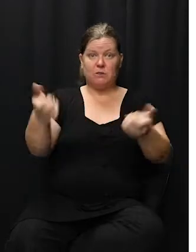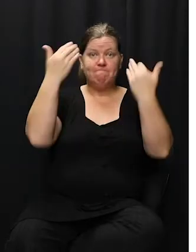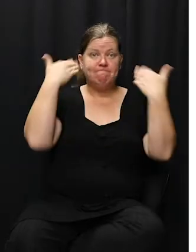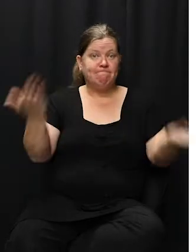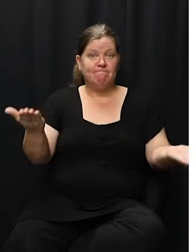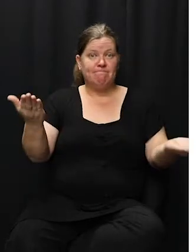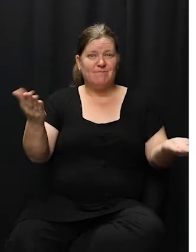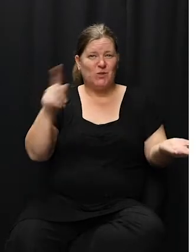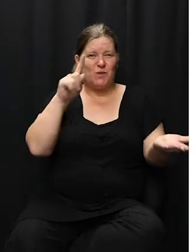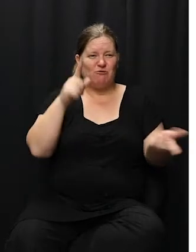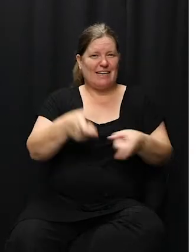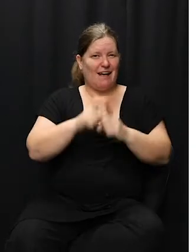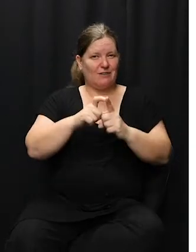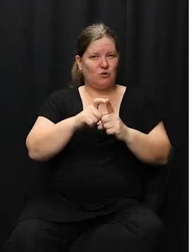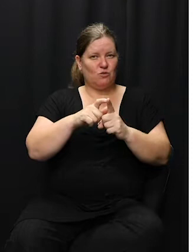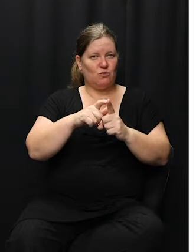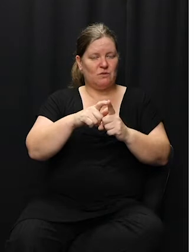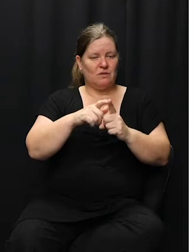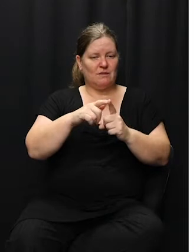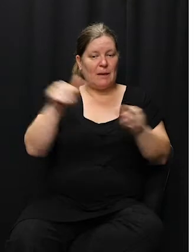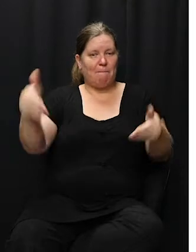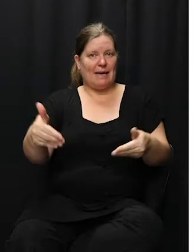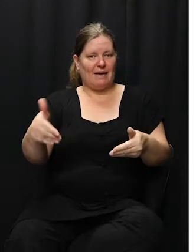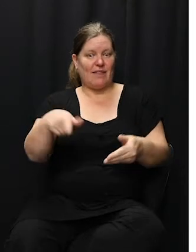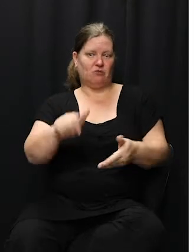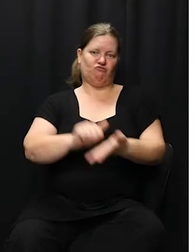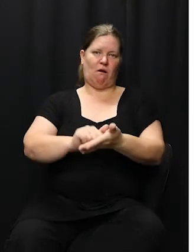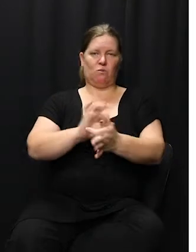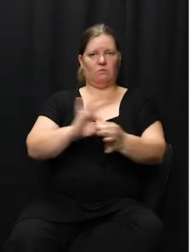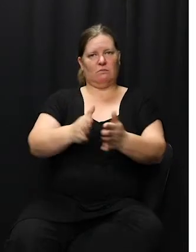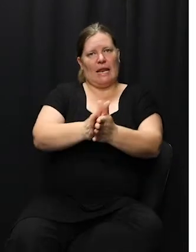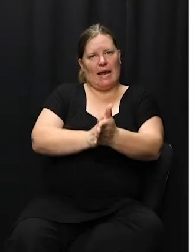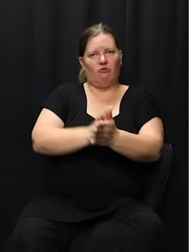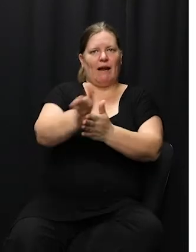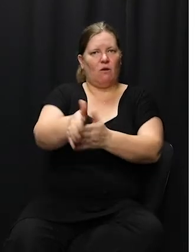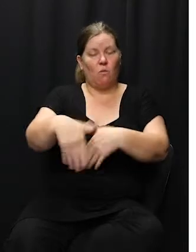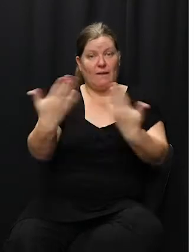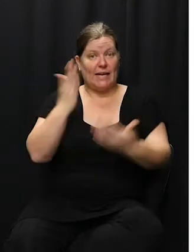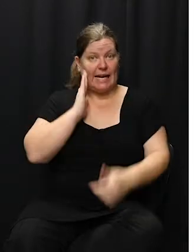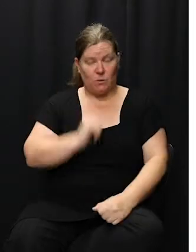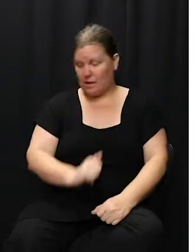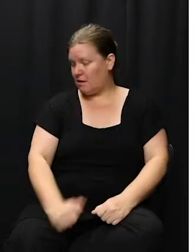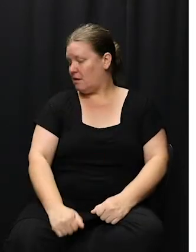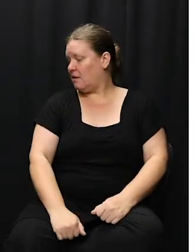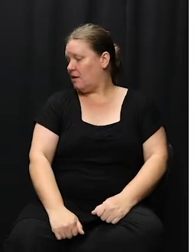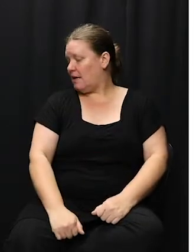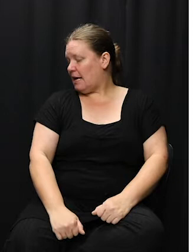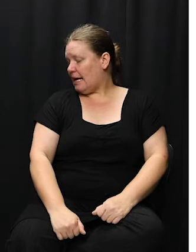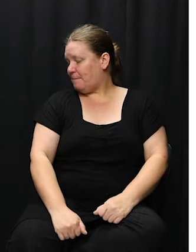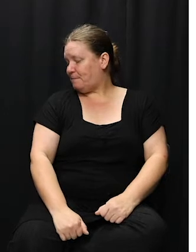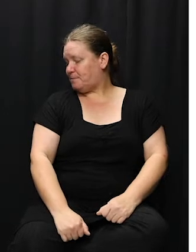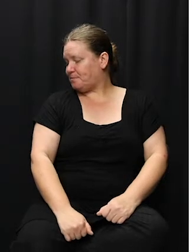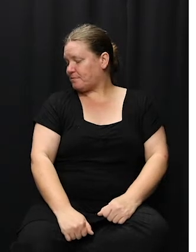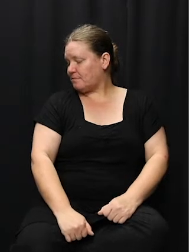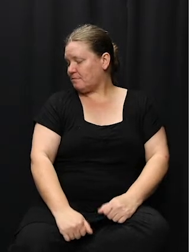but in sign languages we don't know that information. So it's really hard to compare. Is that the right level they should be?